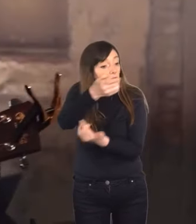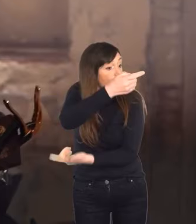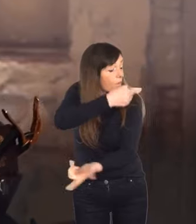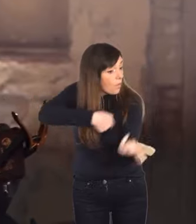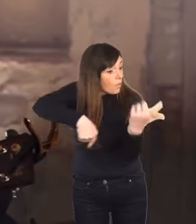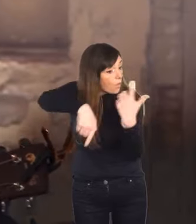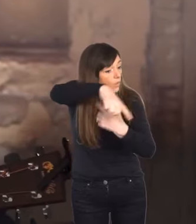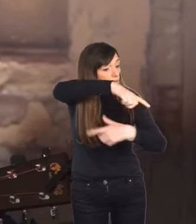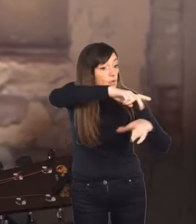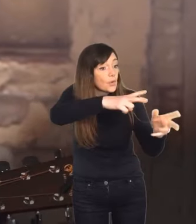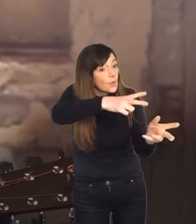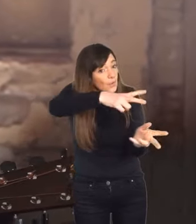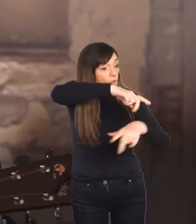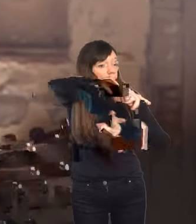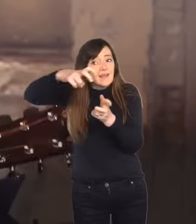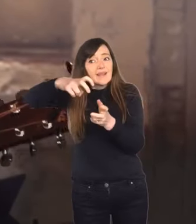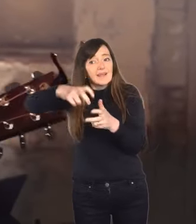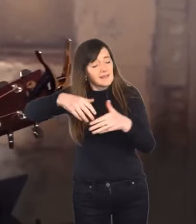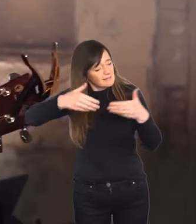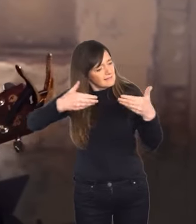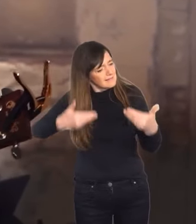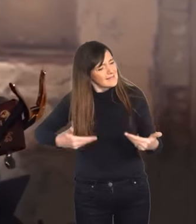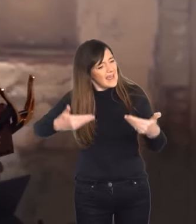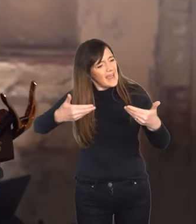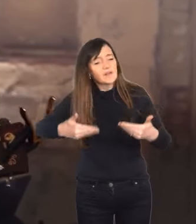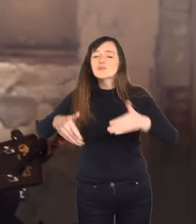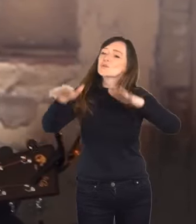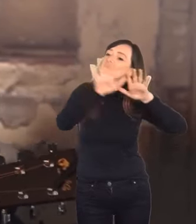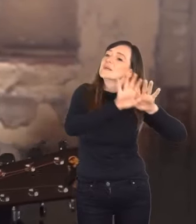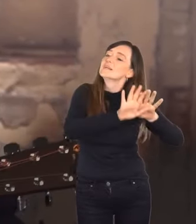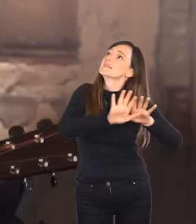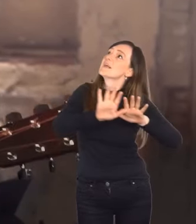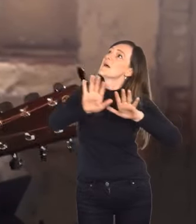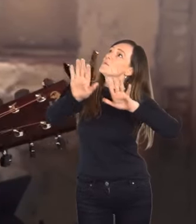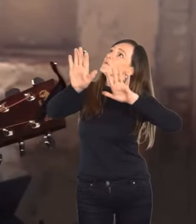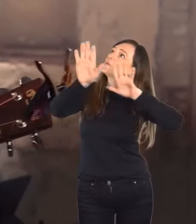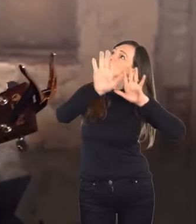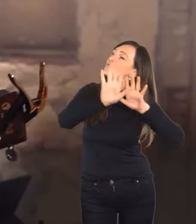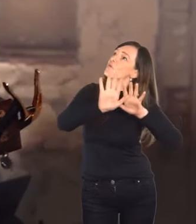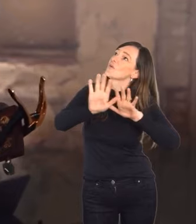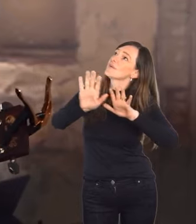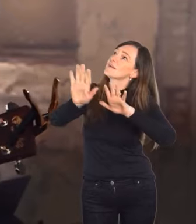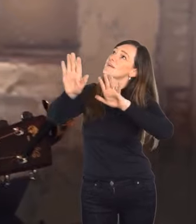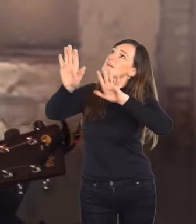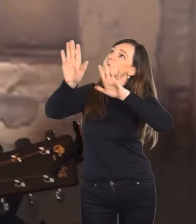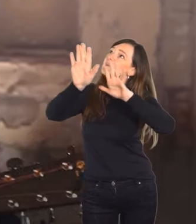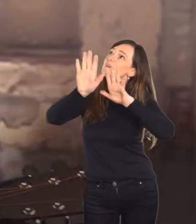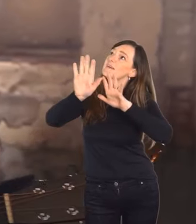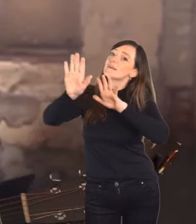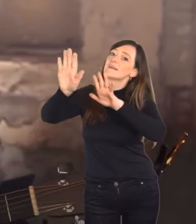salvation. Oh, you who hear, now to his temple draw